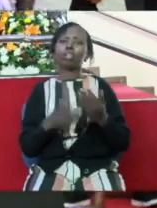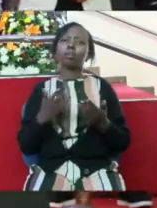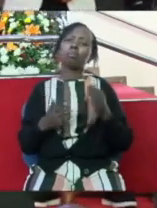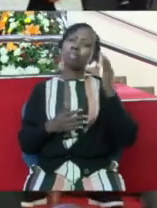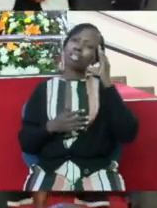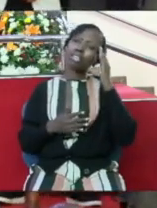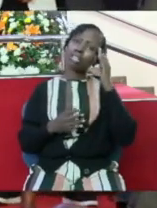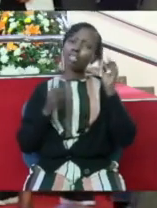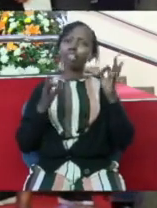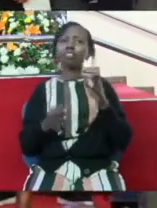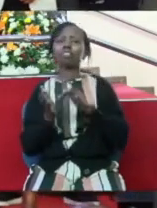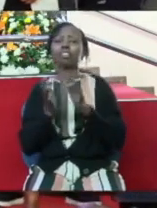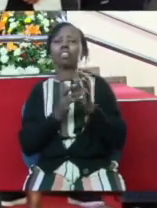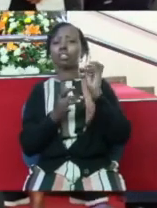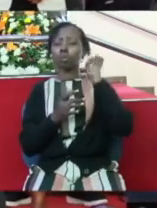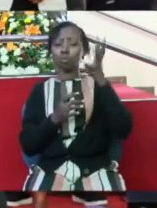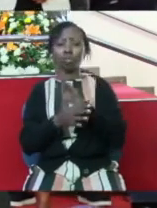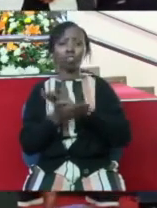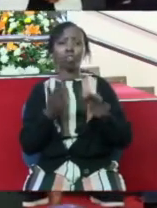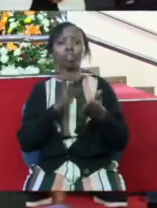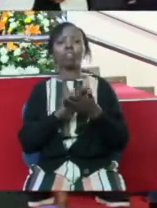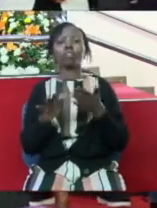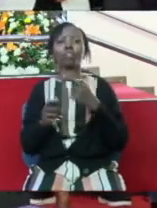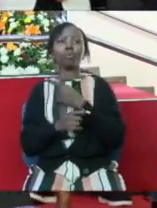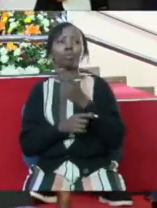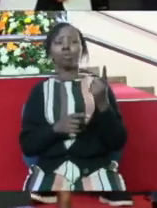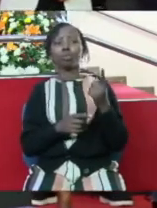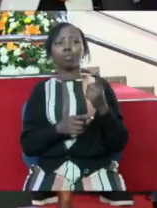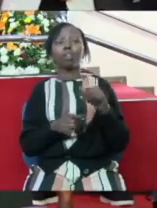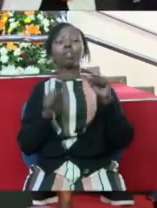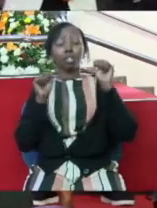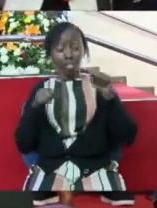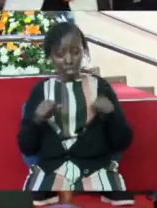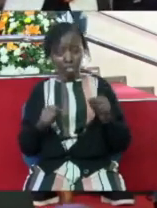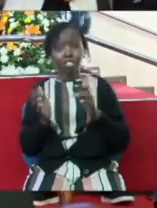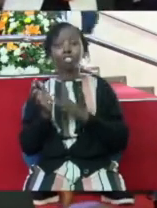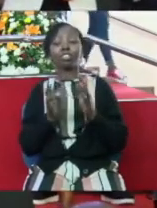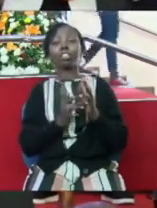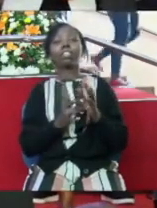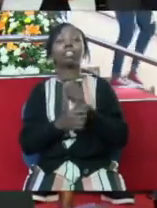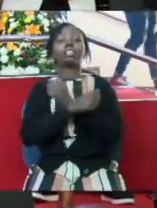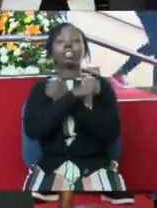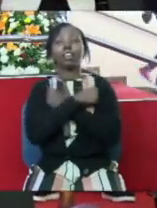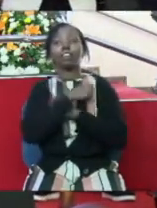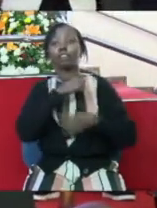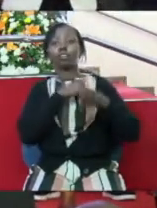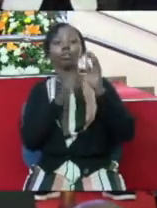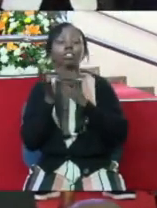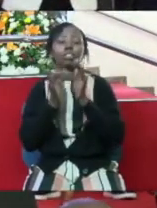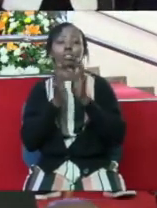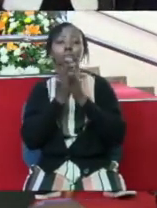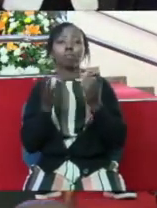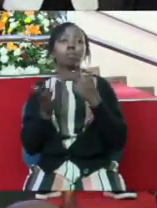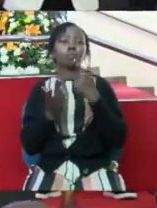can be able to forgive you. Oh yes, he's a loving God. The Bible says that while we